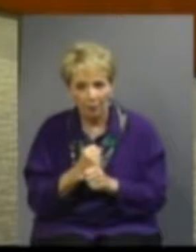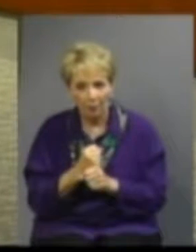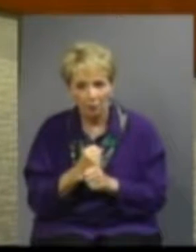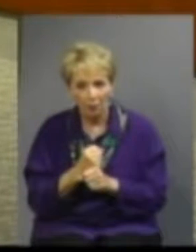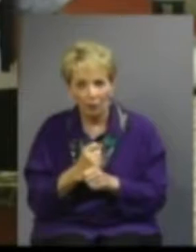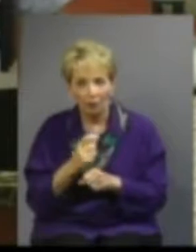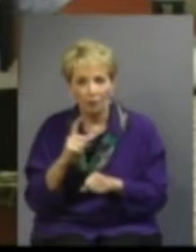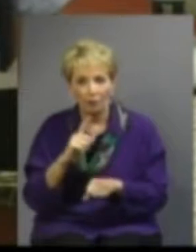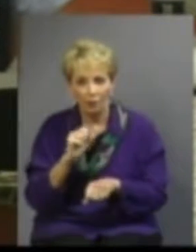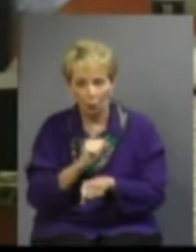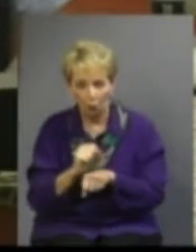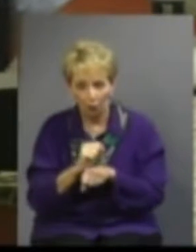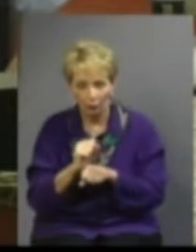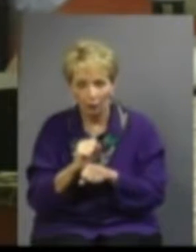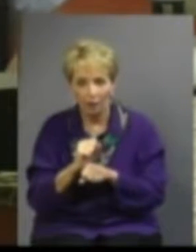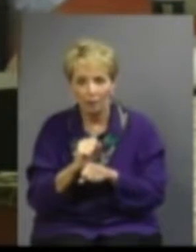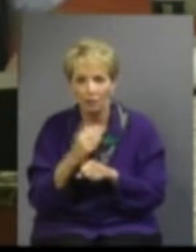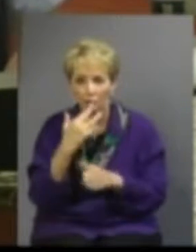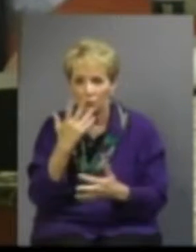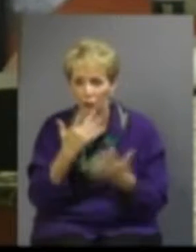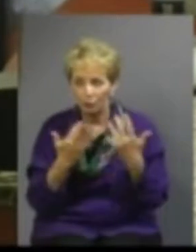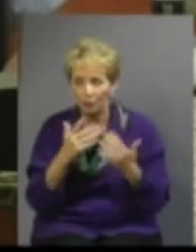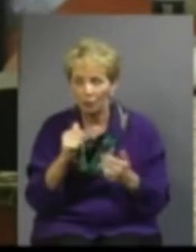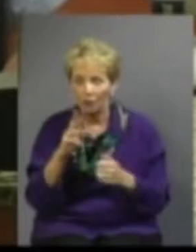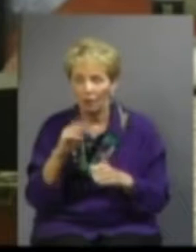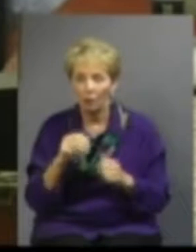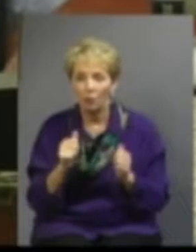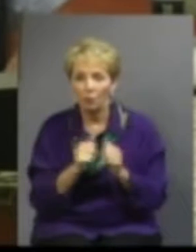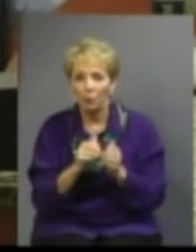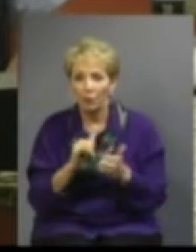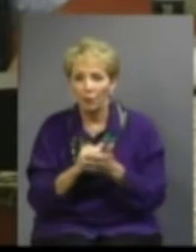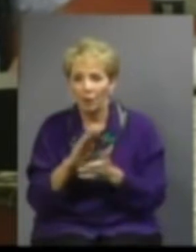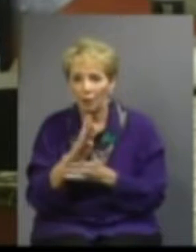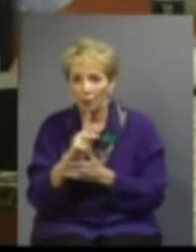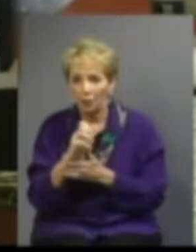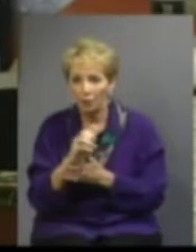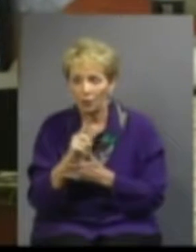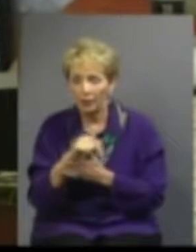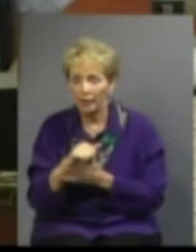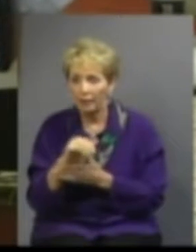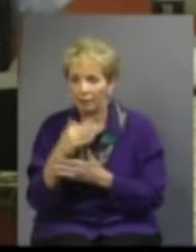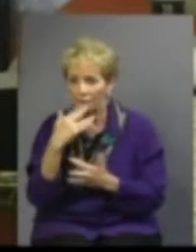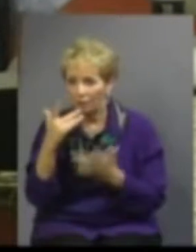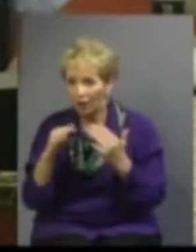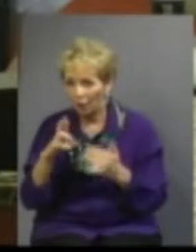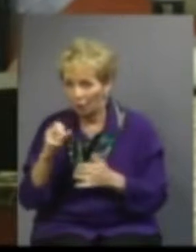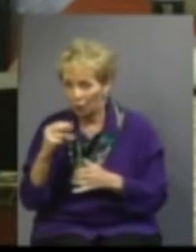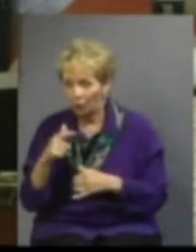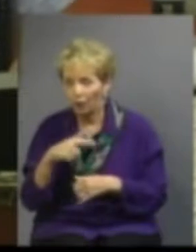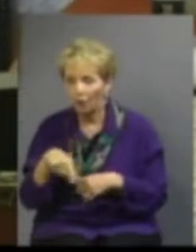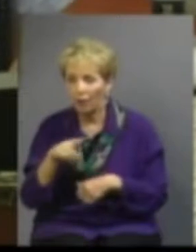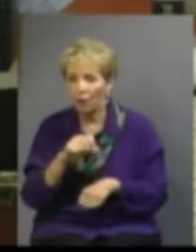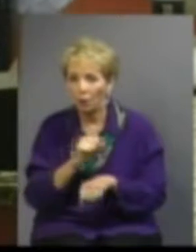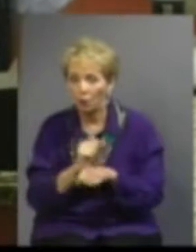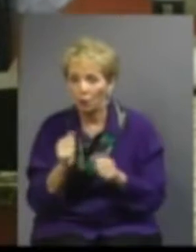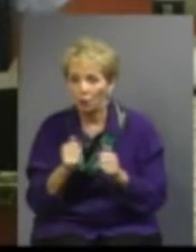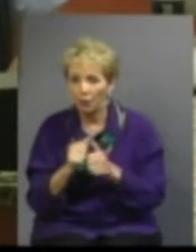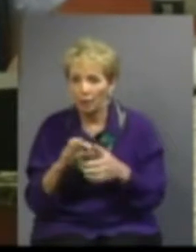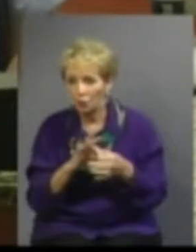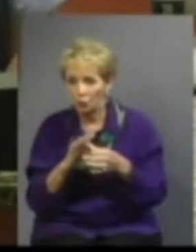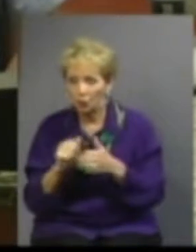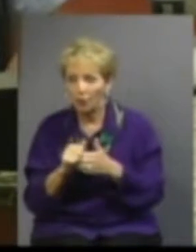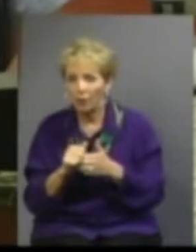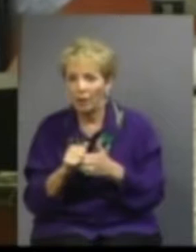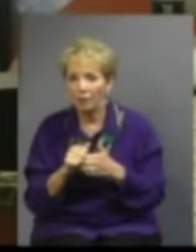working smoke alarms? Yes, sir, there is. In conjunction with the Burke County Fire Marshal, and they work in concert with the